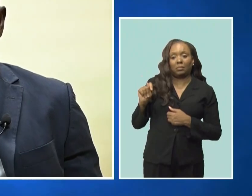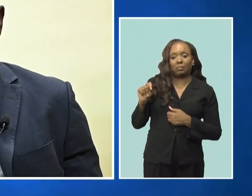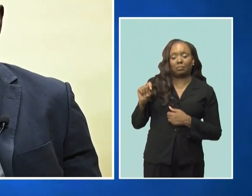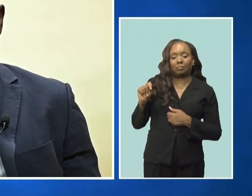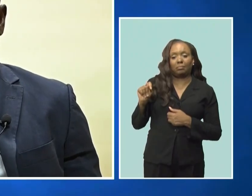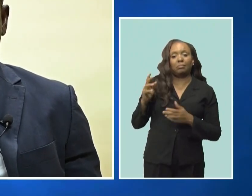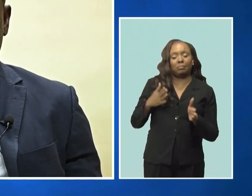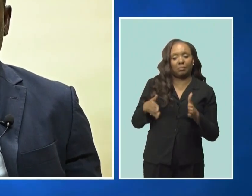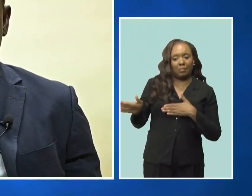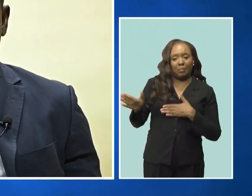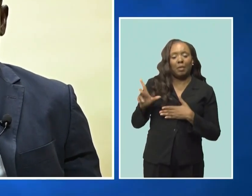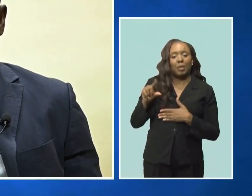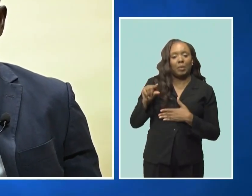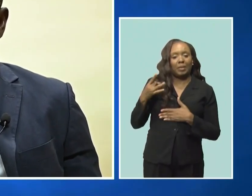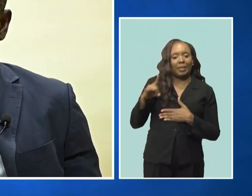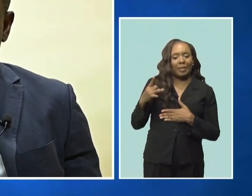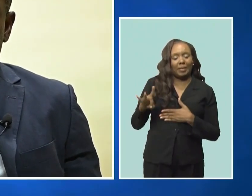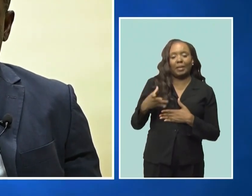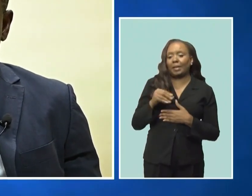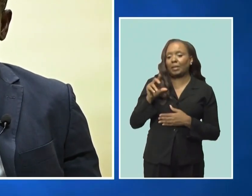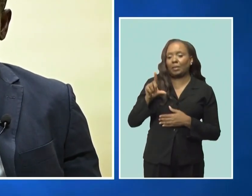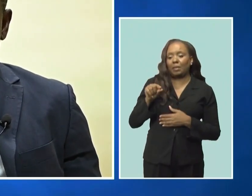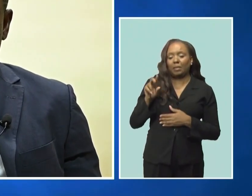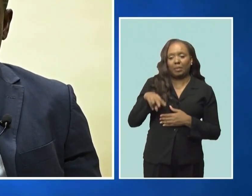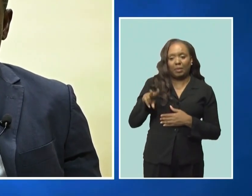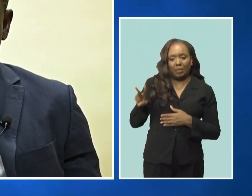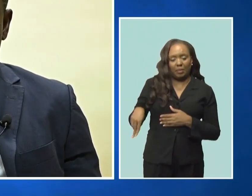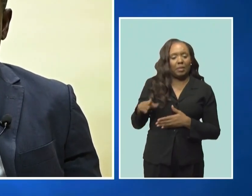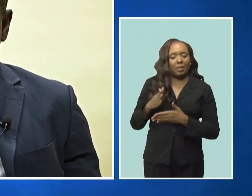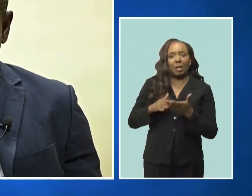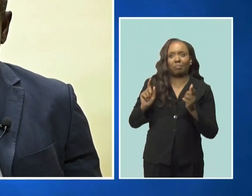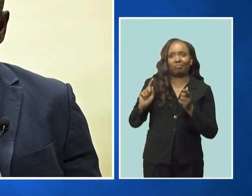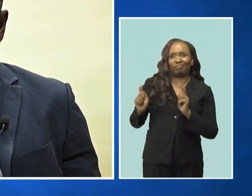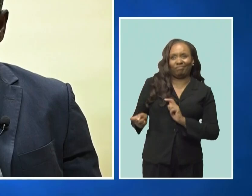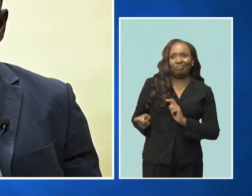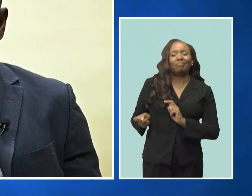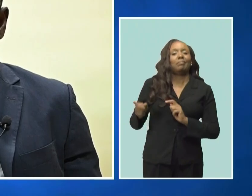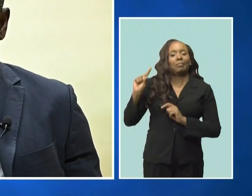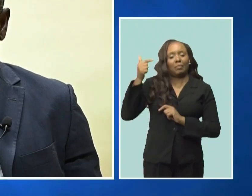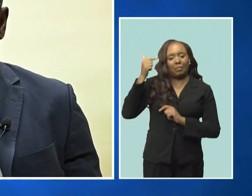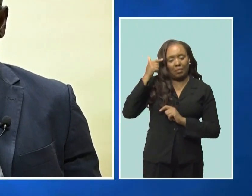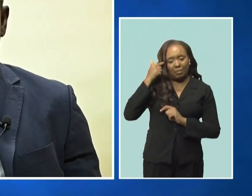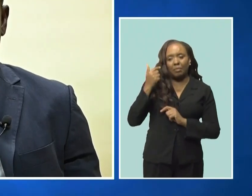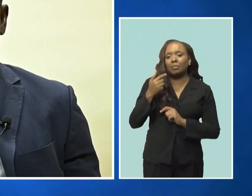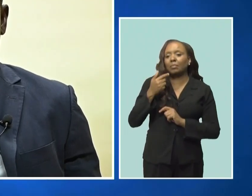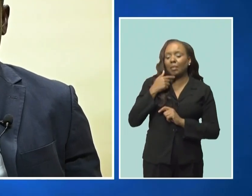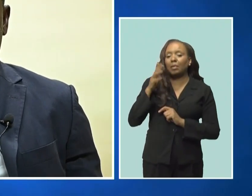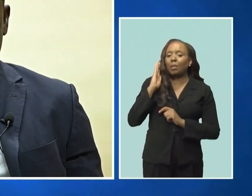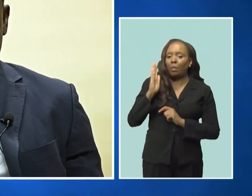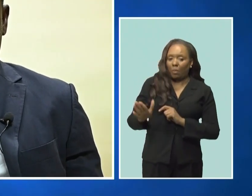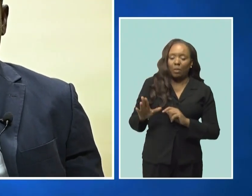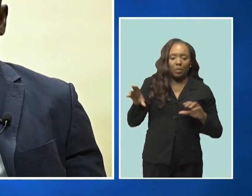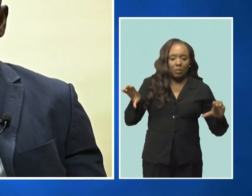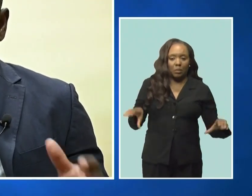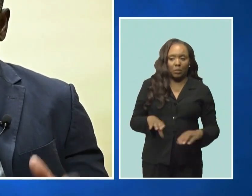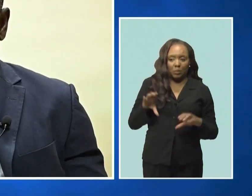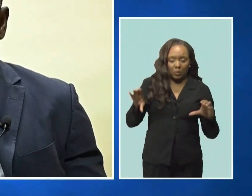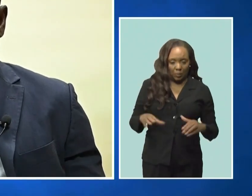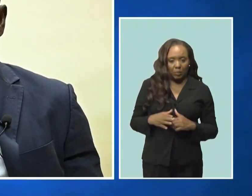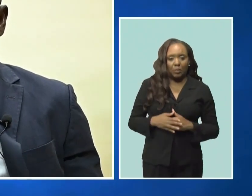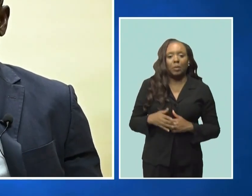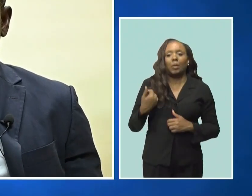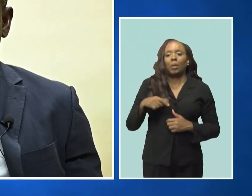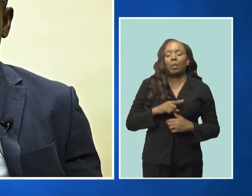2018 and 2022, there are a set of reforms that the government committed to undertaking. We have